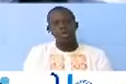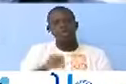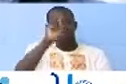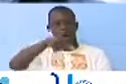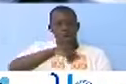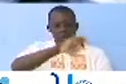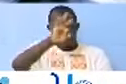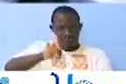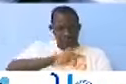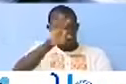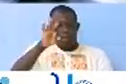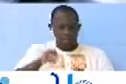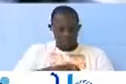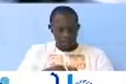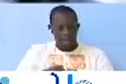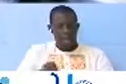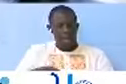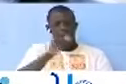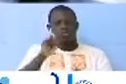Your family,